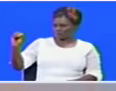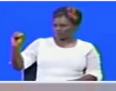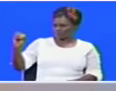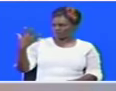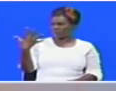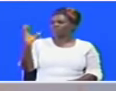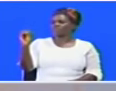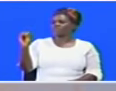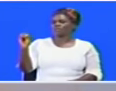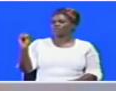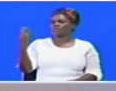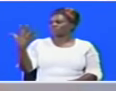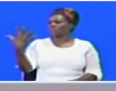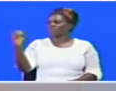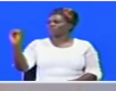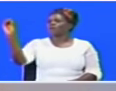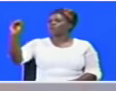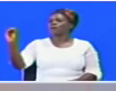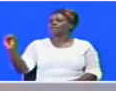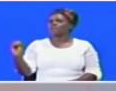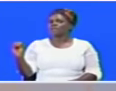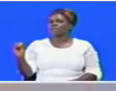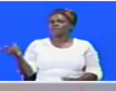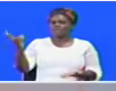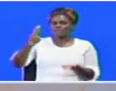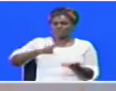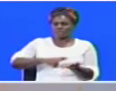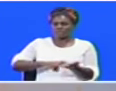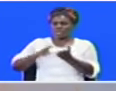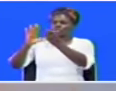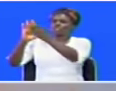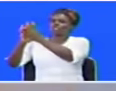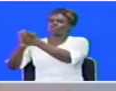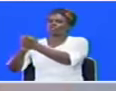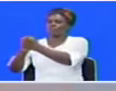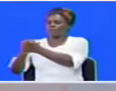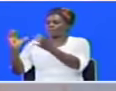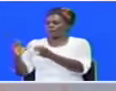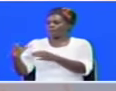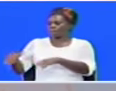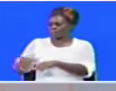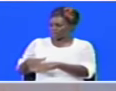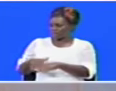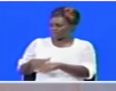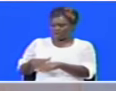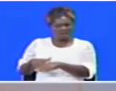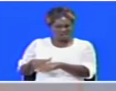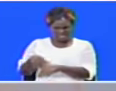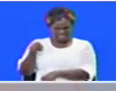of 50% of the registered Jubilee party members. Mm-hmm. Now, this is